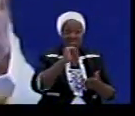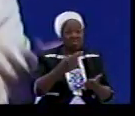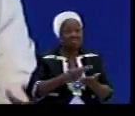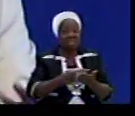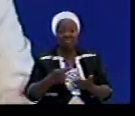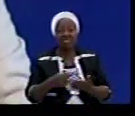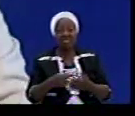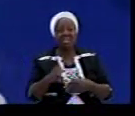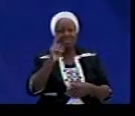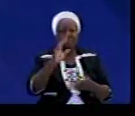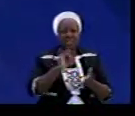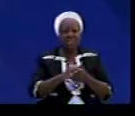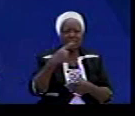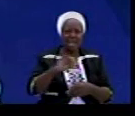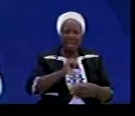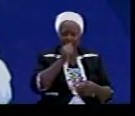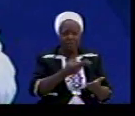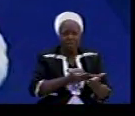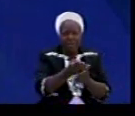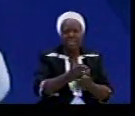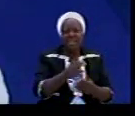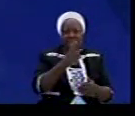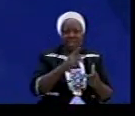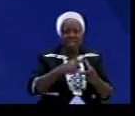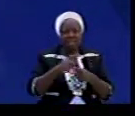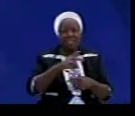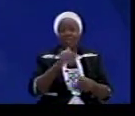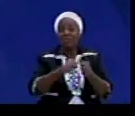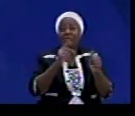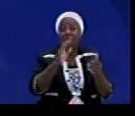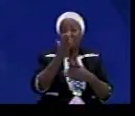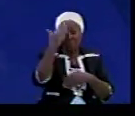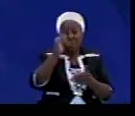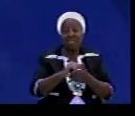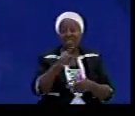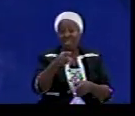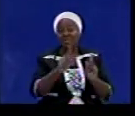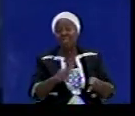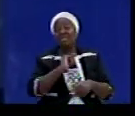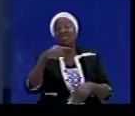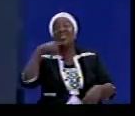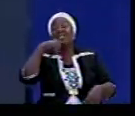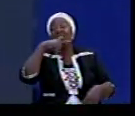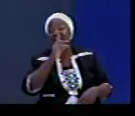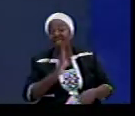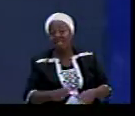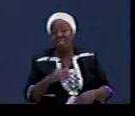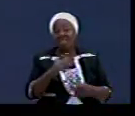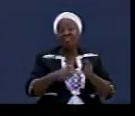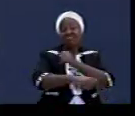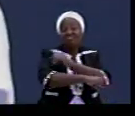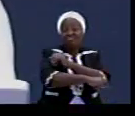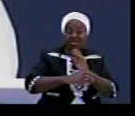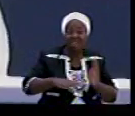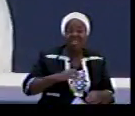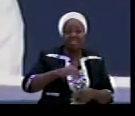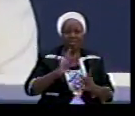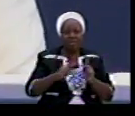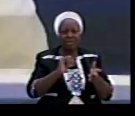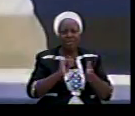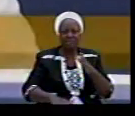a liar, he's a thief. They are the people that cover their sins, and they accuse God of